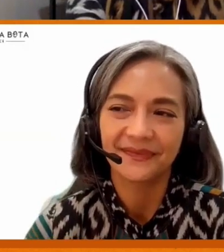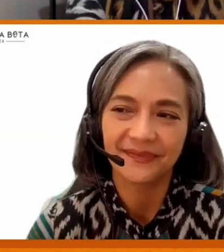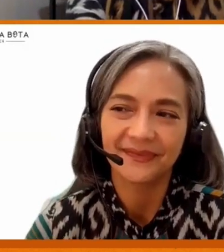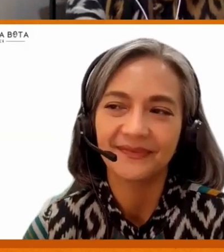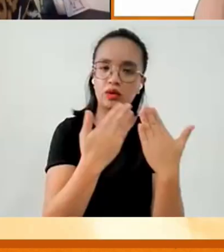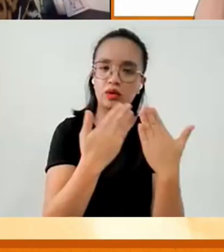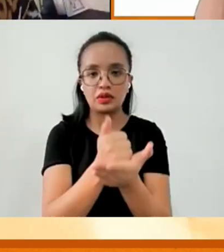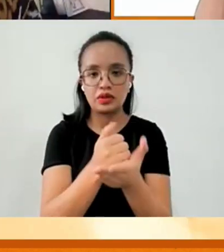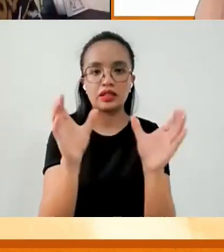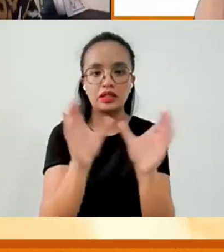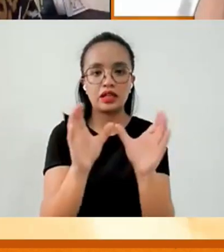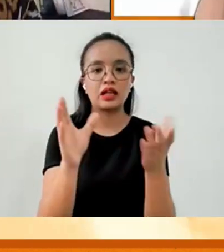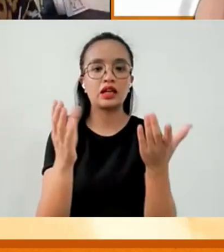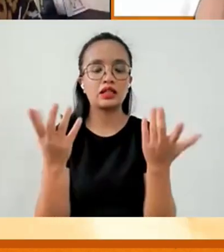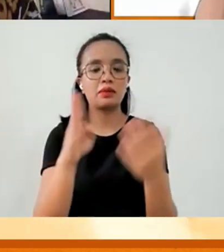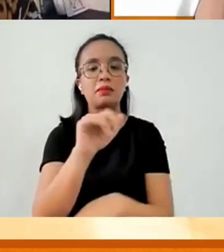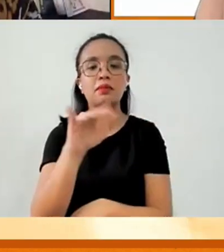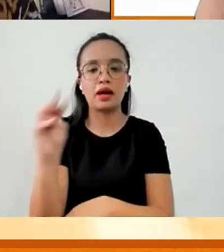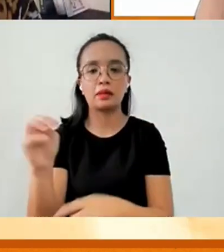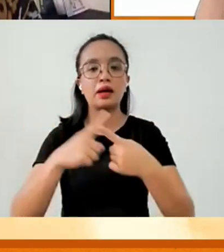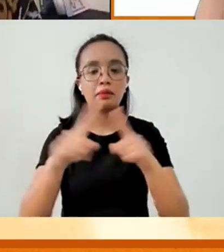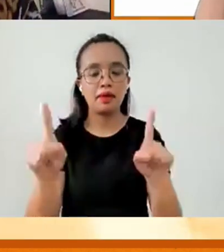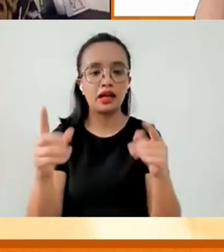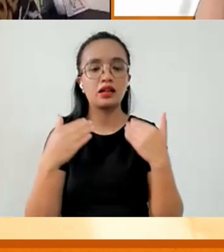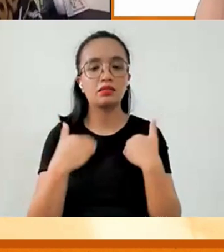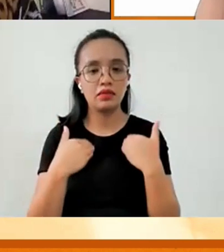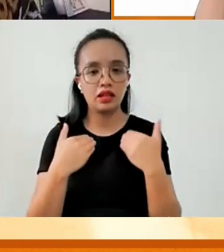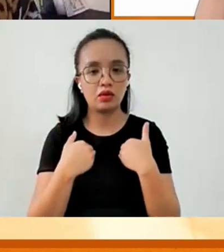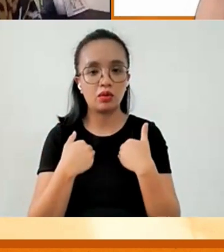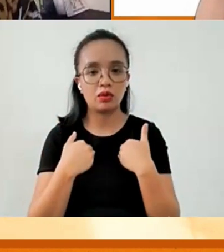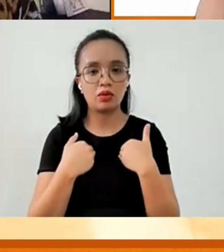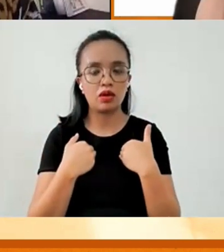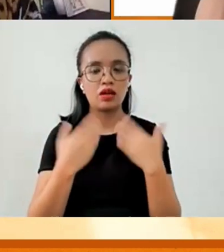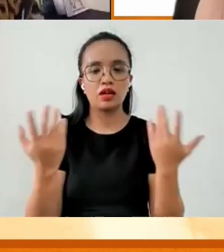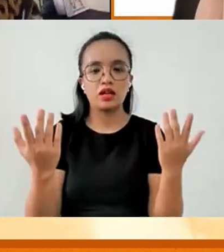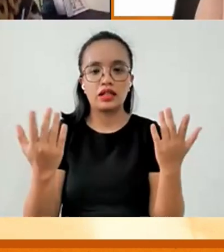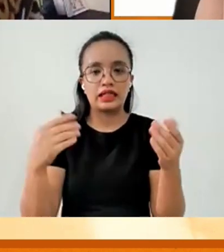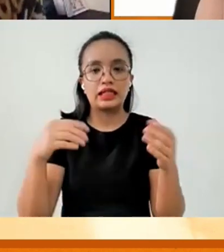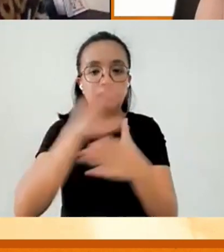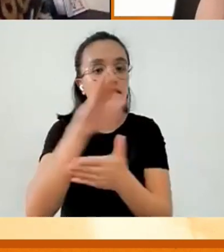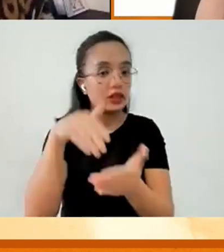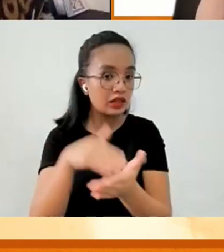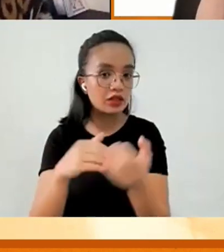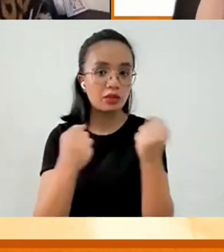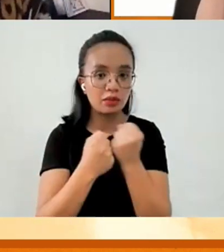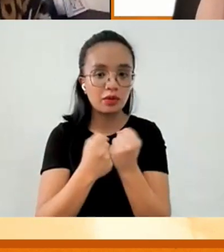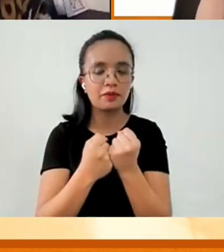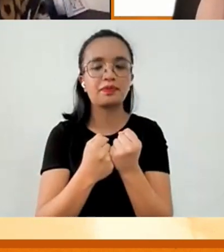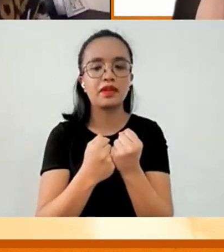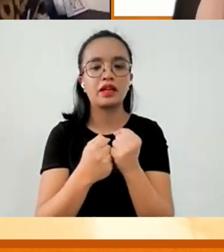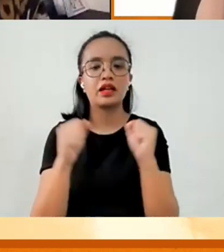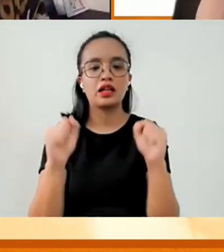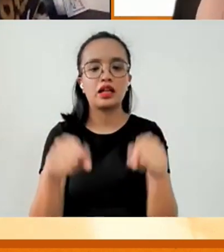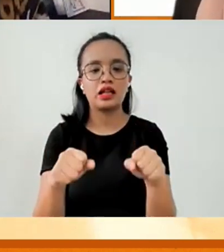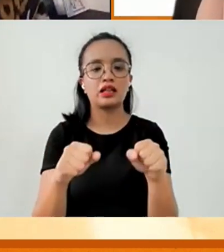shelter in the BARM, but there are a number of in-center support institutions that are being provided